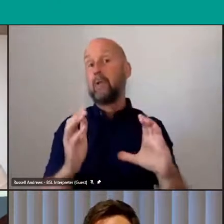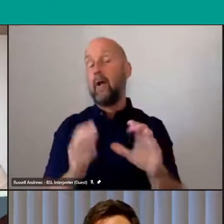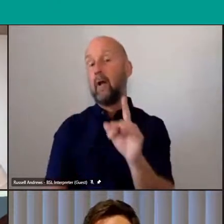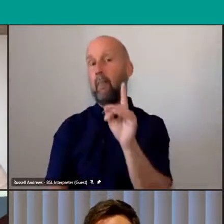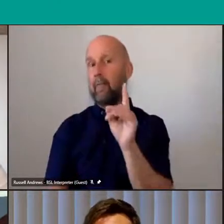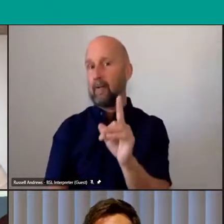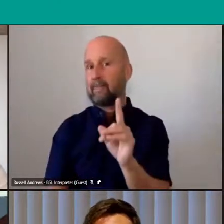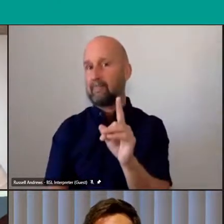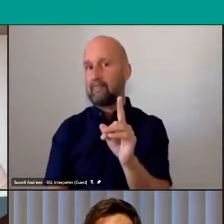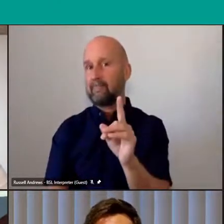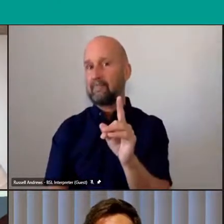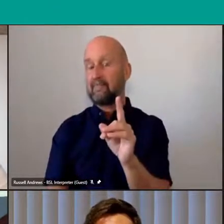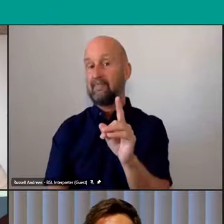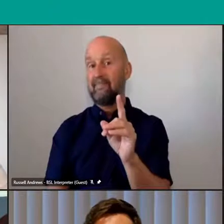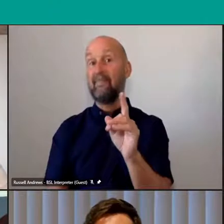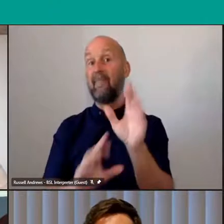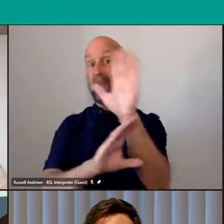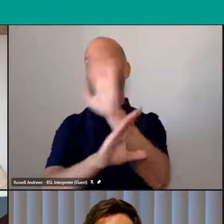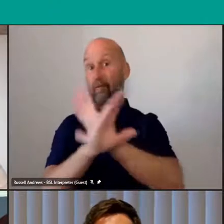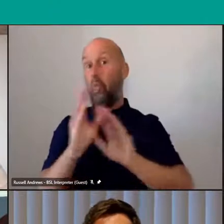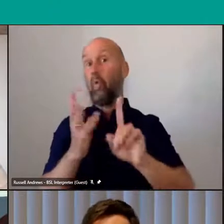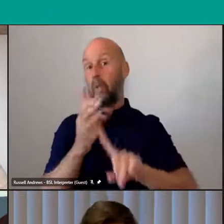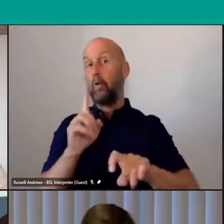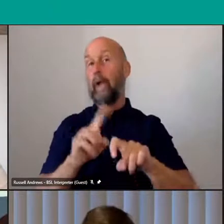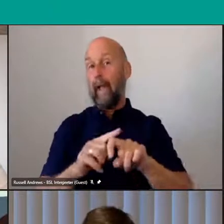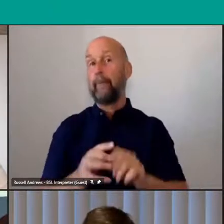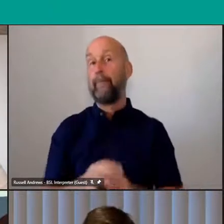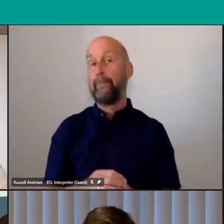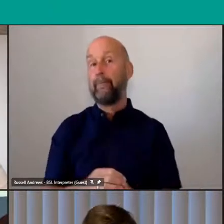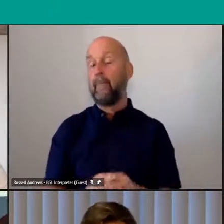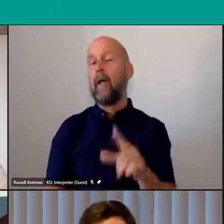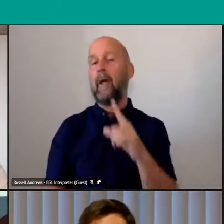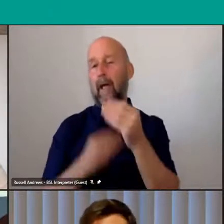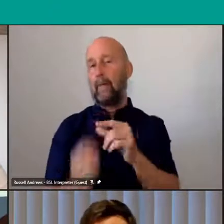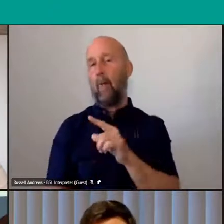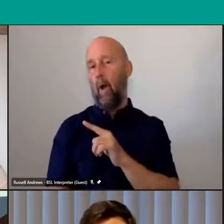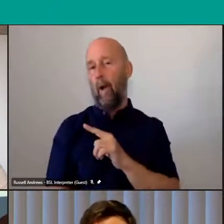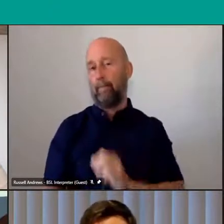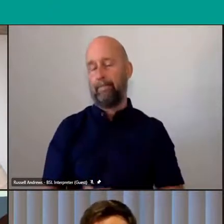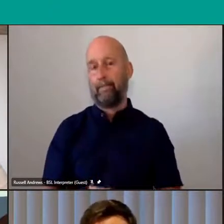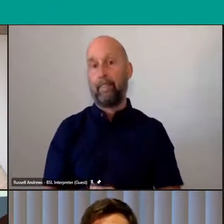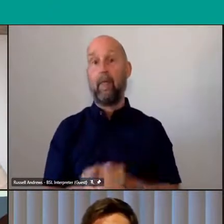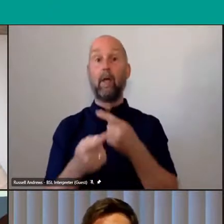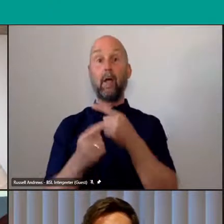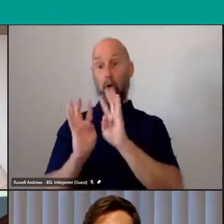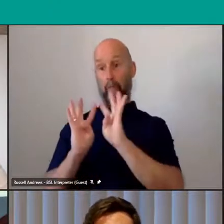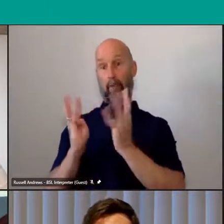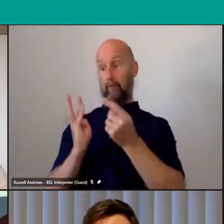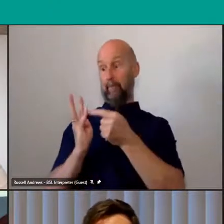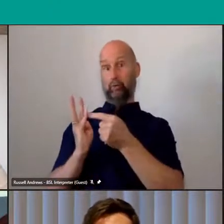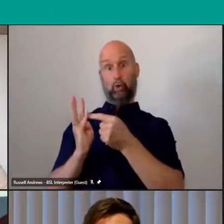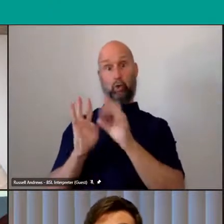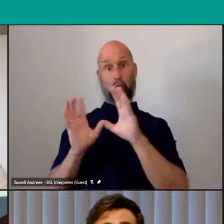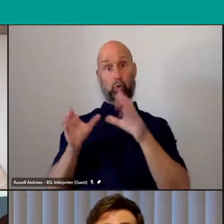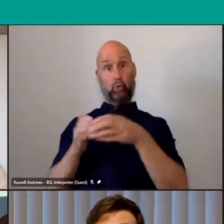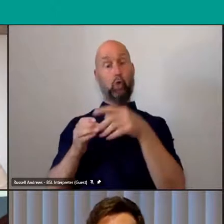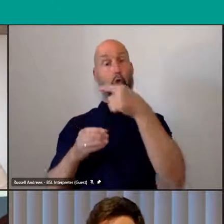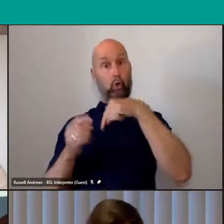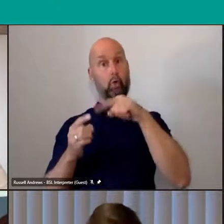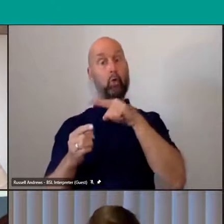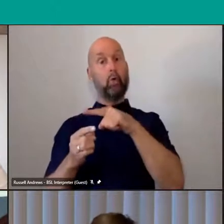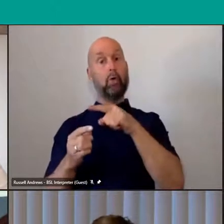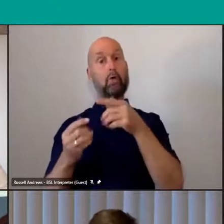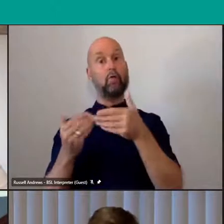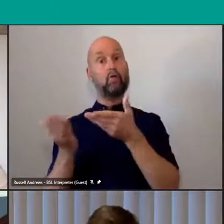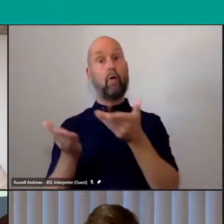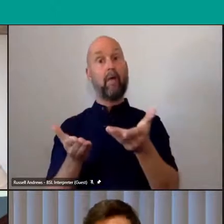for the whole of the United Kingdom. Why? Because you are the group of people that has so far